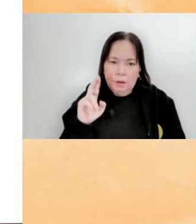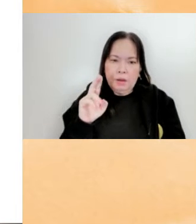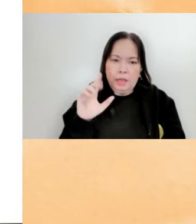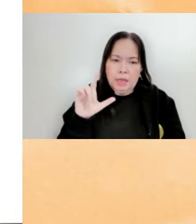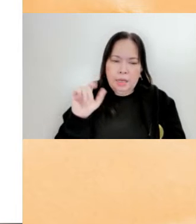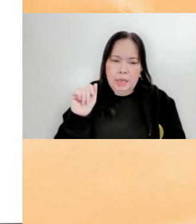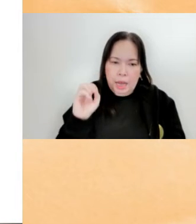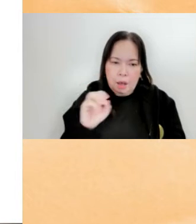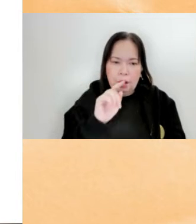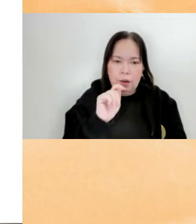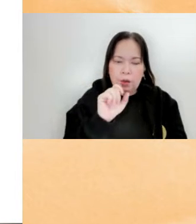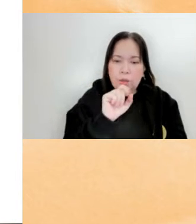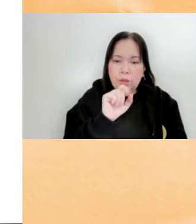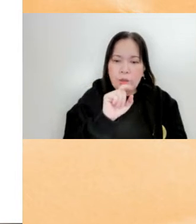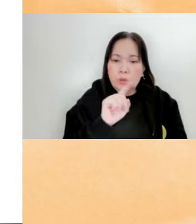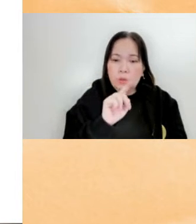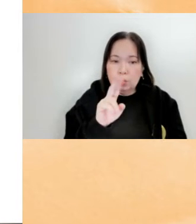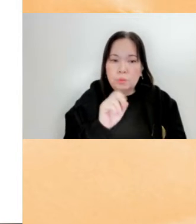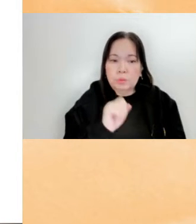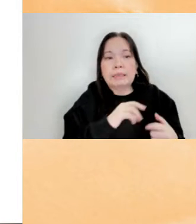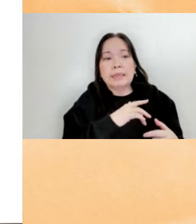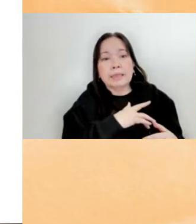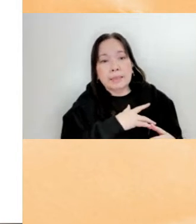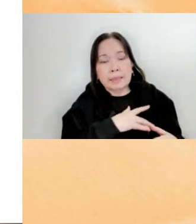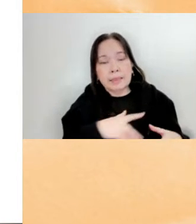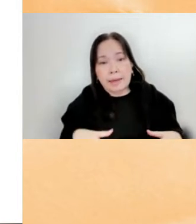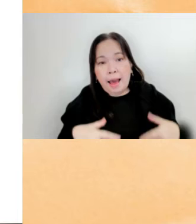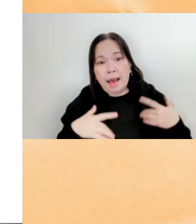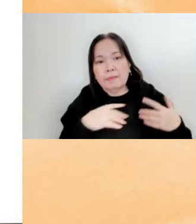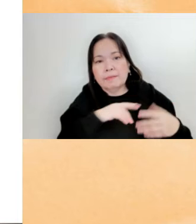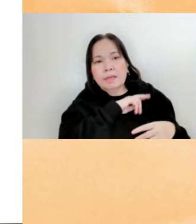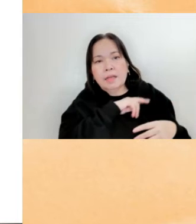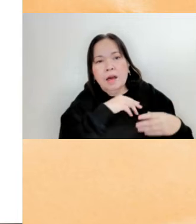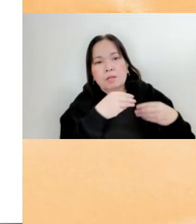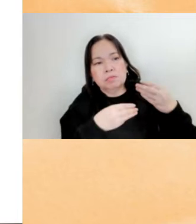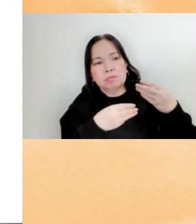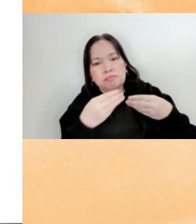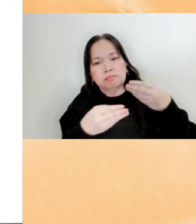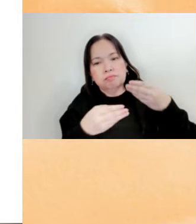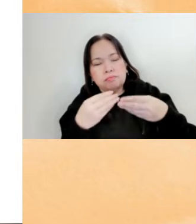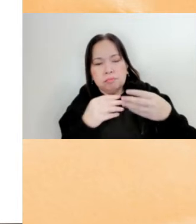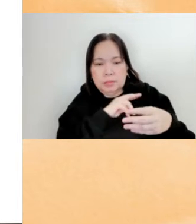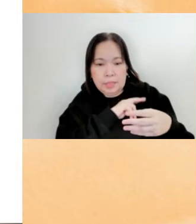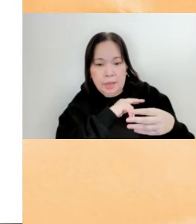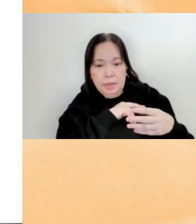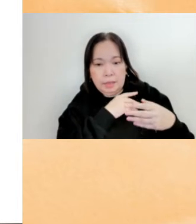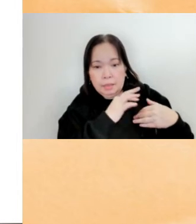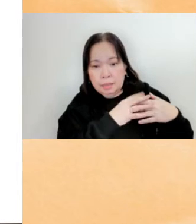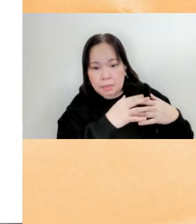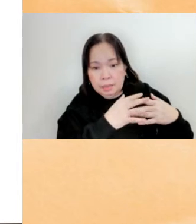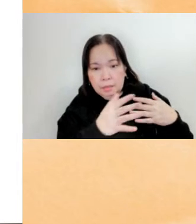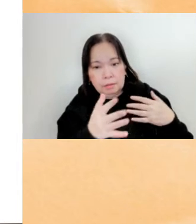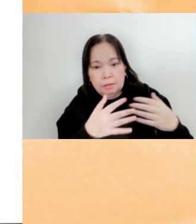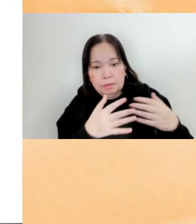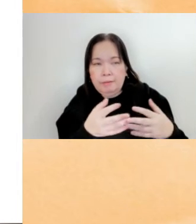is a series of natural and spontaneous changes, that things flow naturally forward in whatever way they